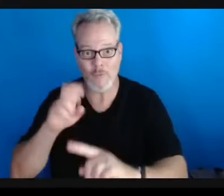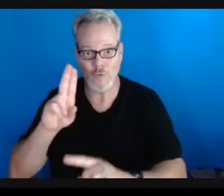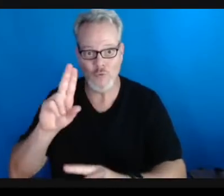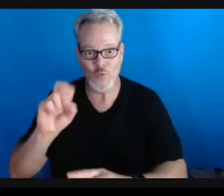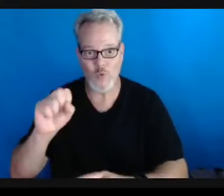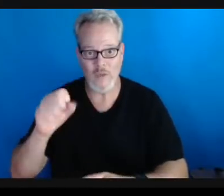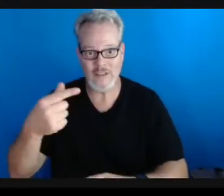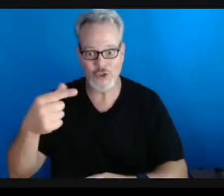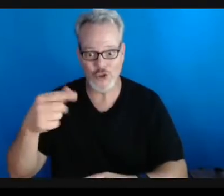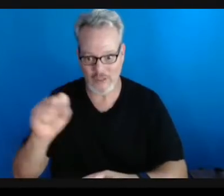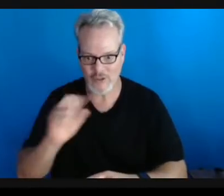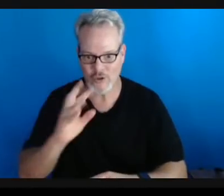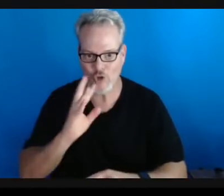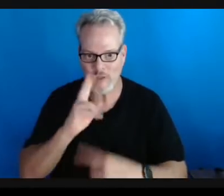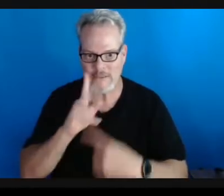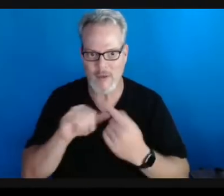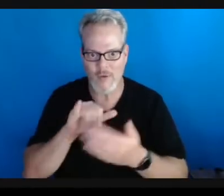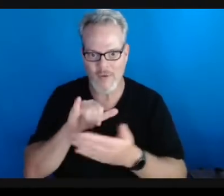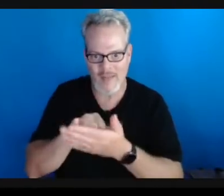ooze-up flow